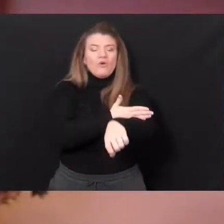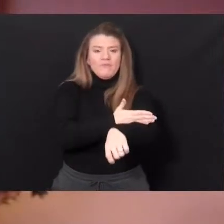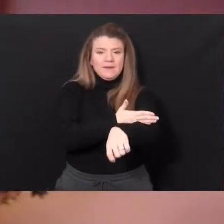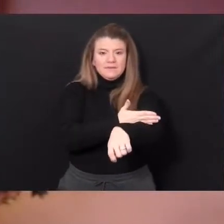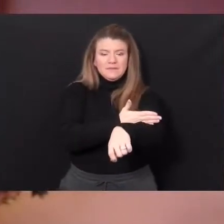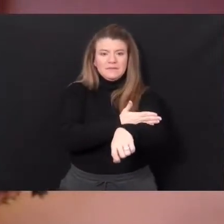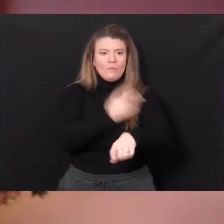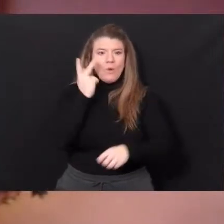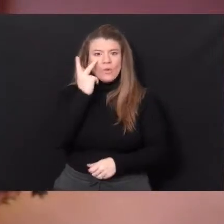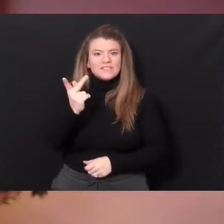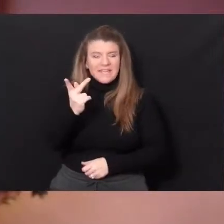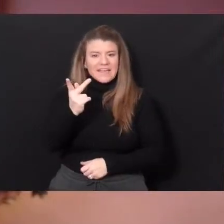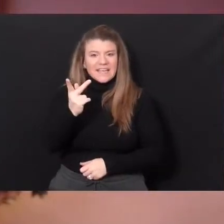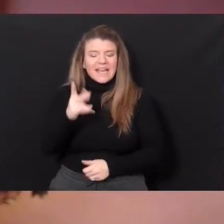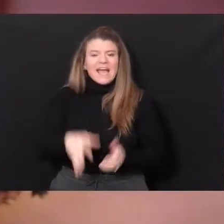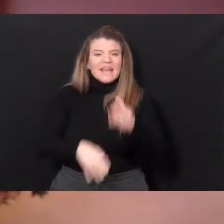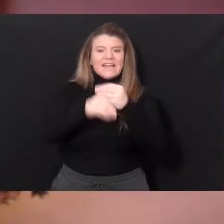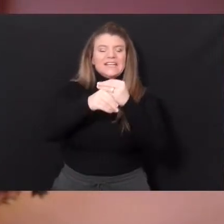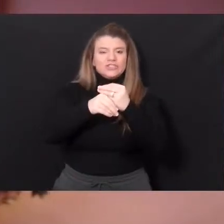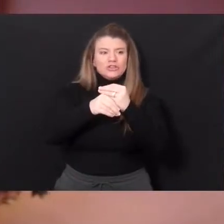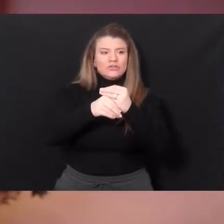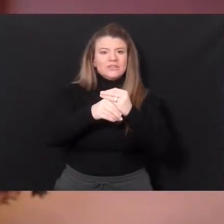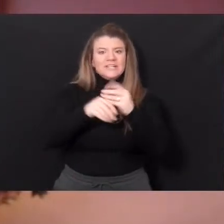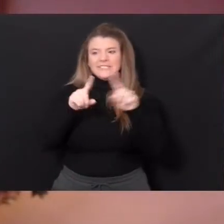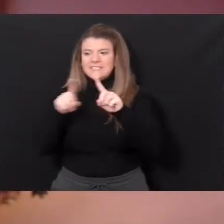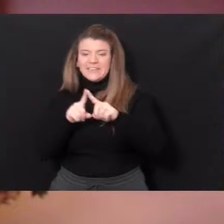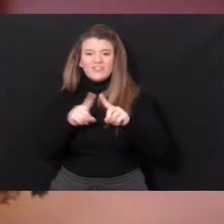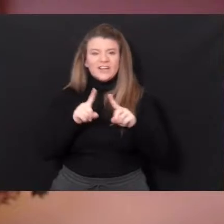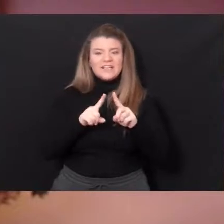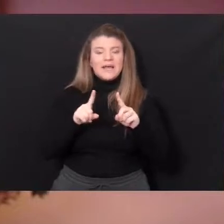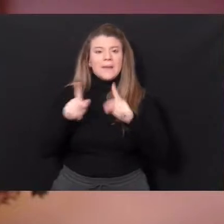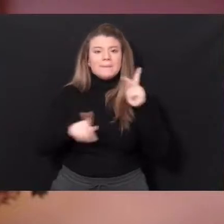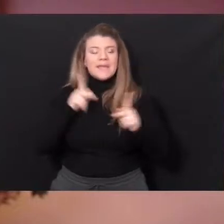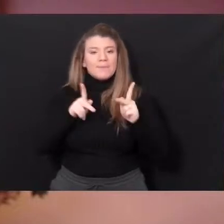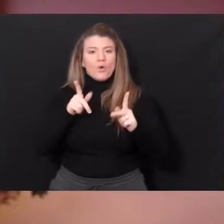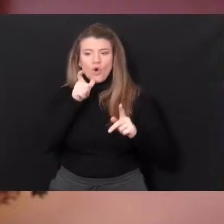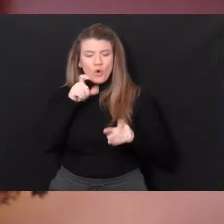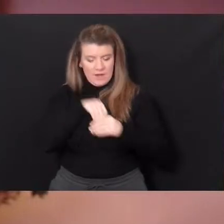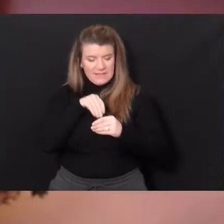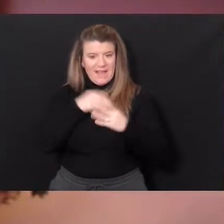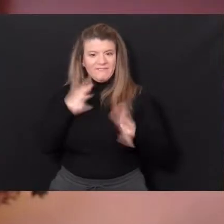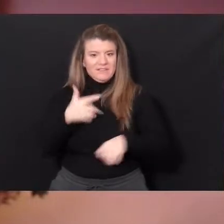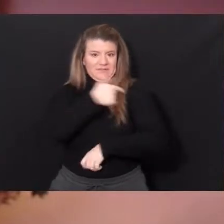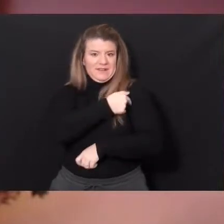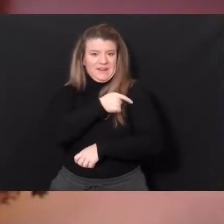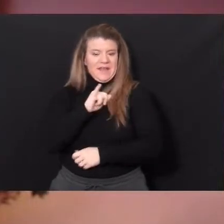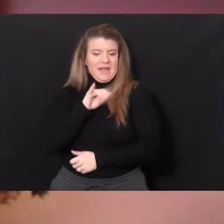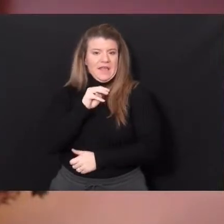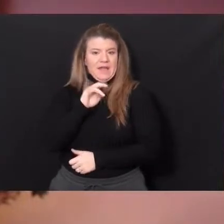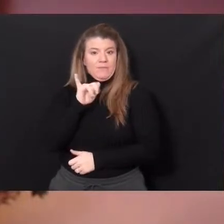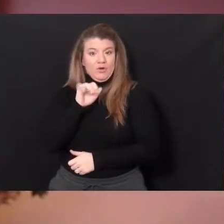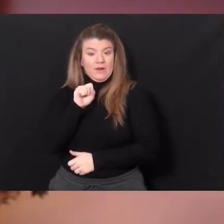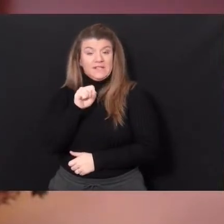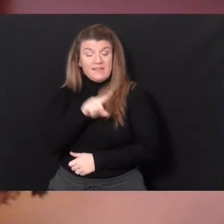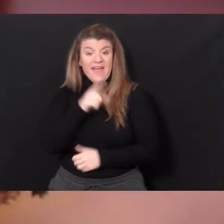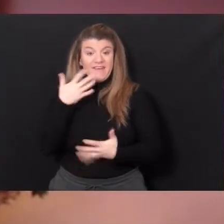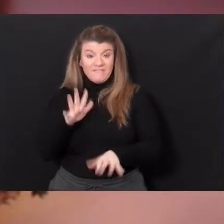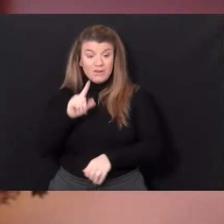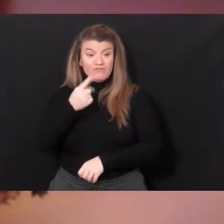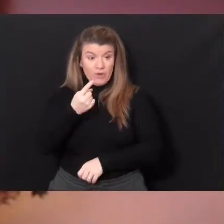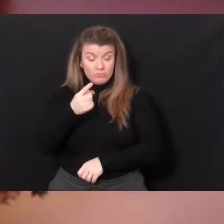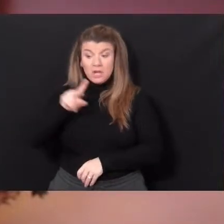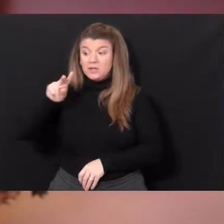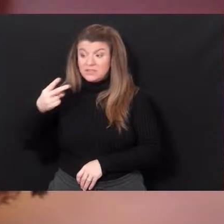what we're seeing in additional capabilities in people that have finished their vaccinations and are fully 2 weeks out from their second